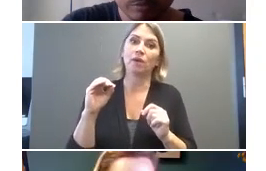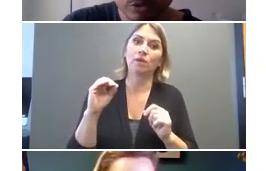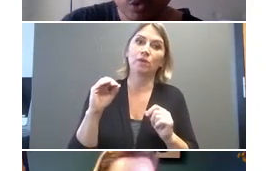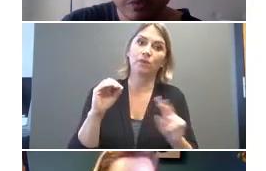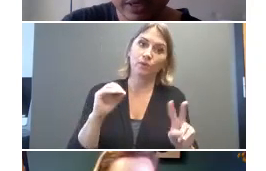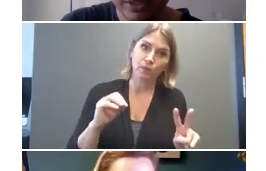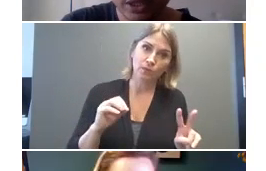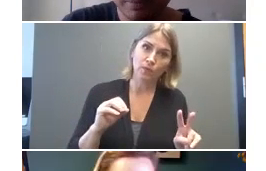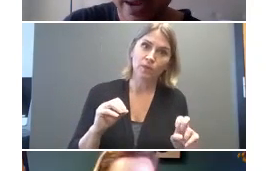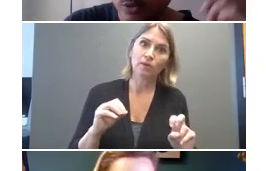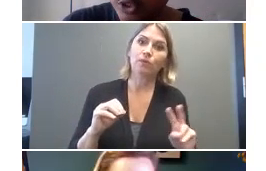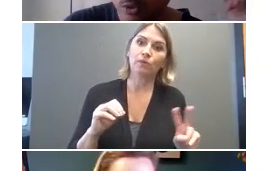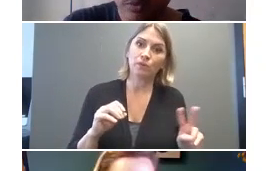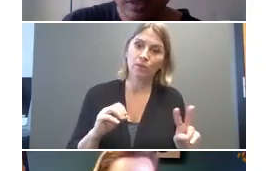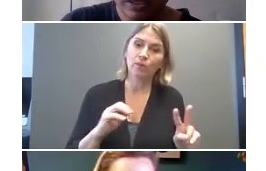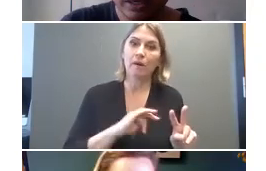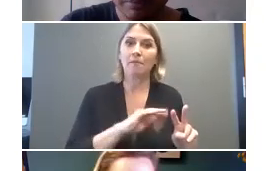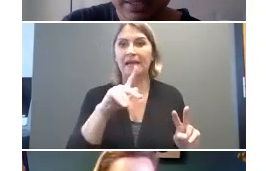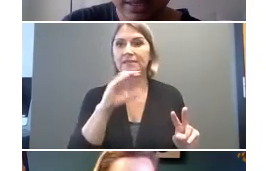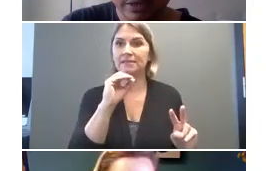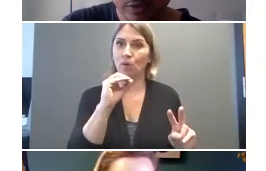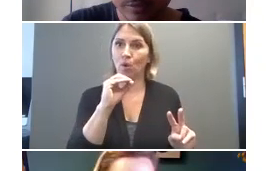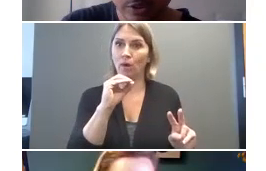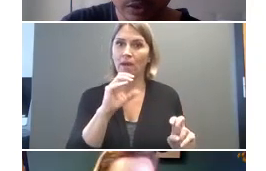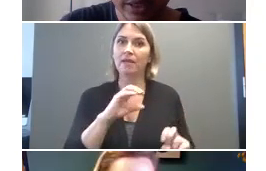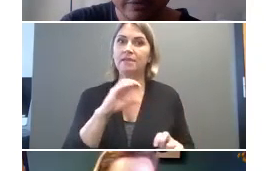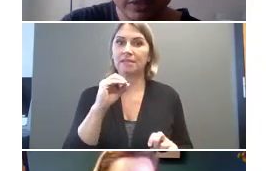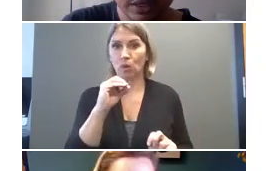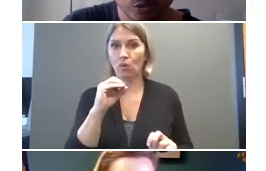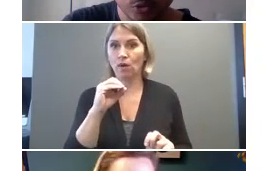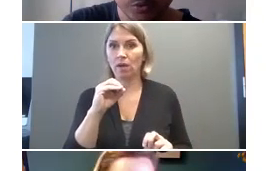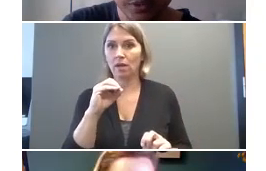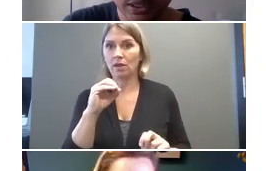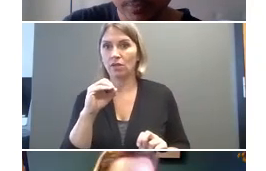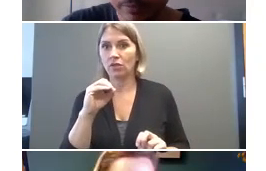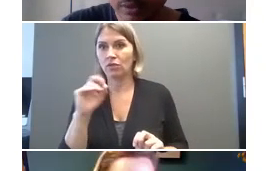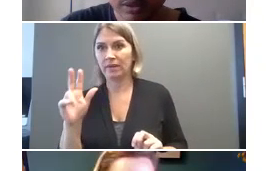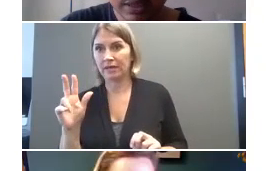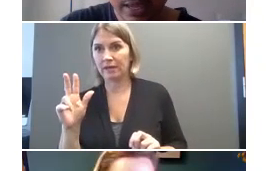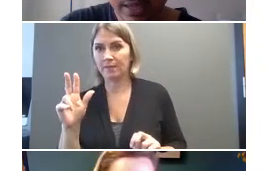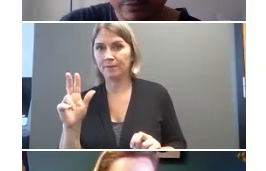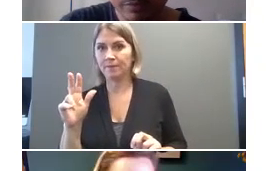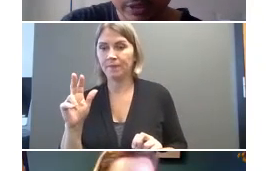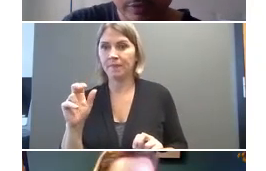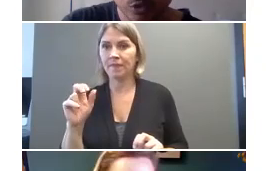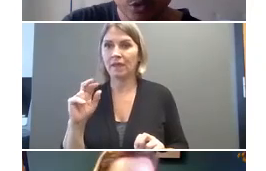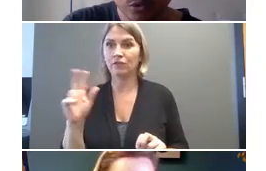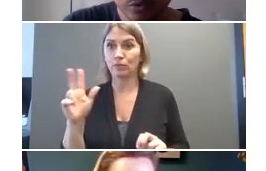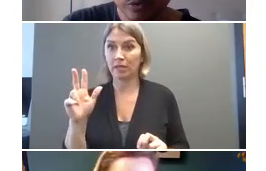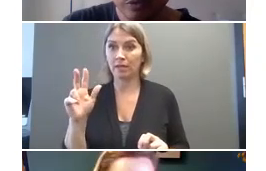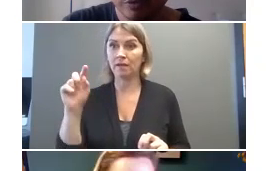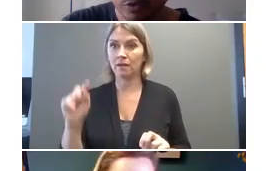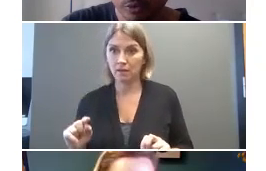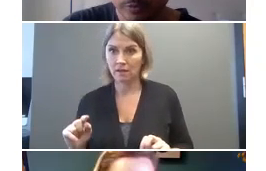From 2, we return back to 0. And basically from 0 again, we then go to 3. And from 3, we go